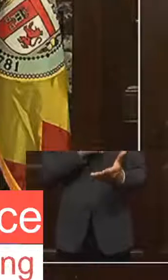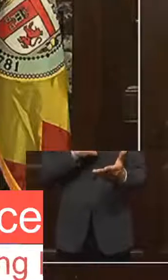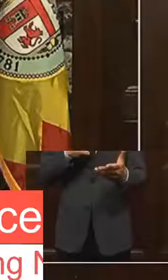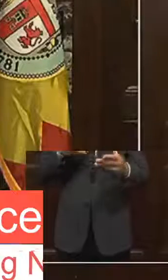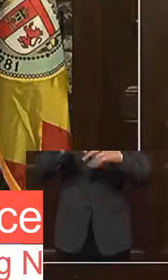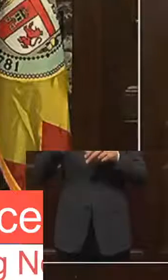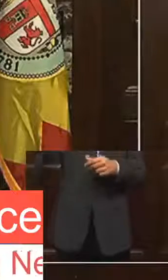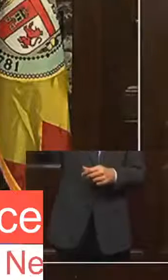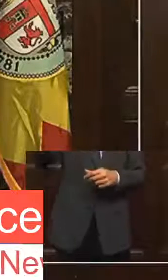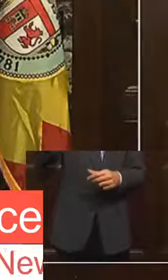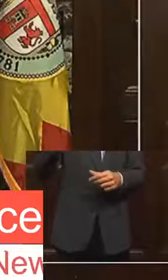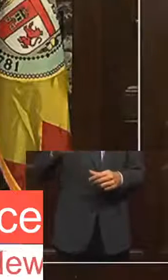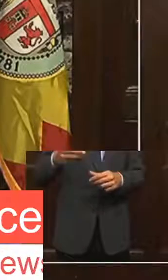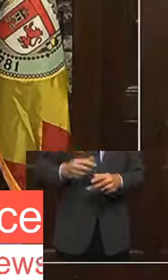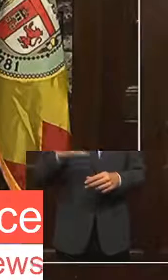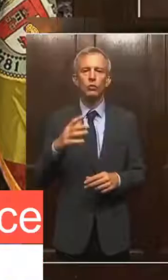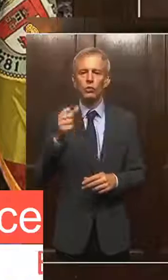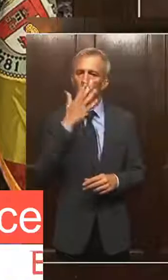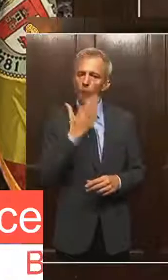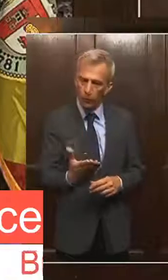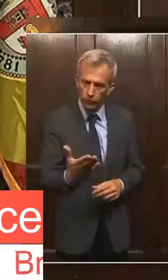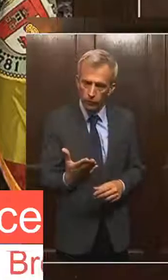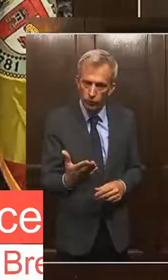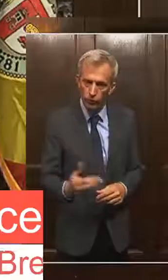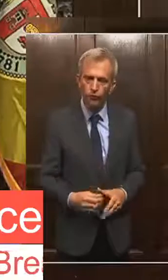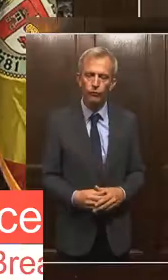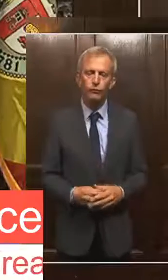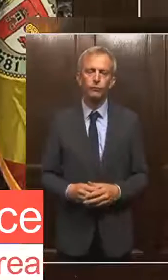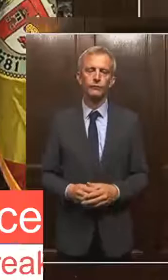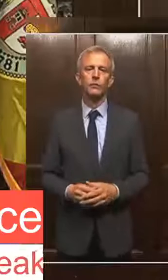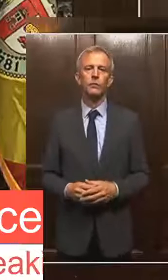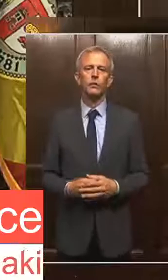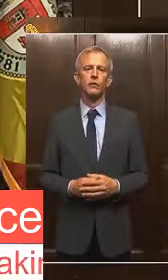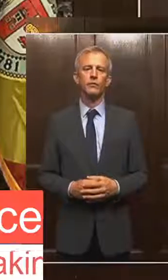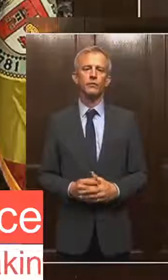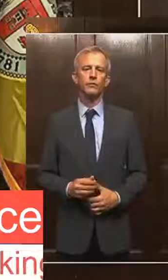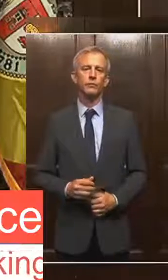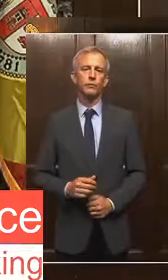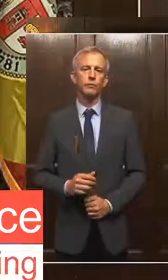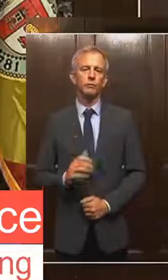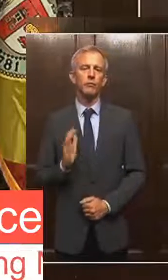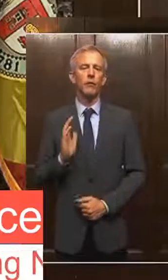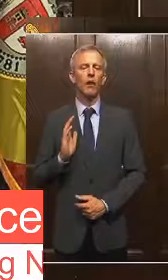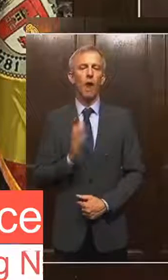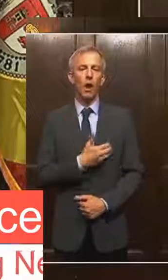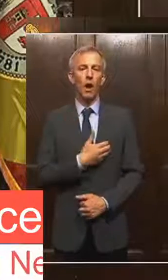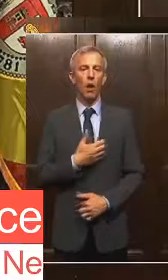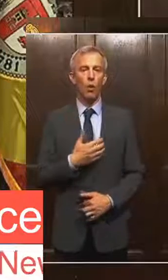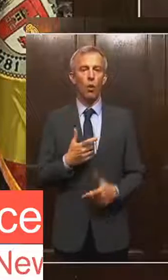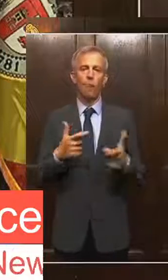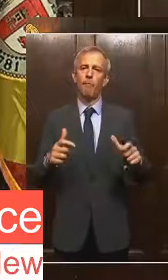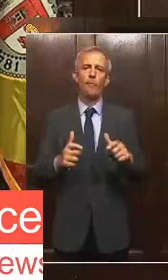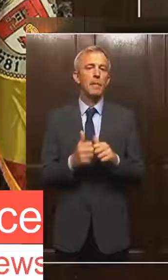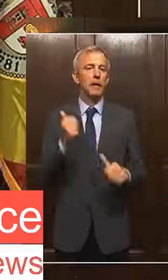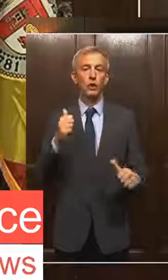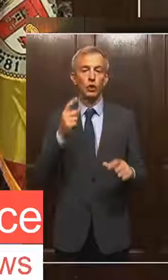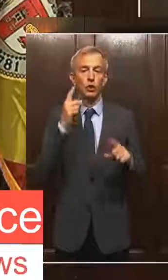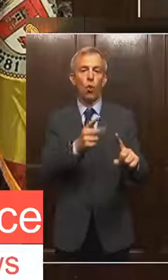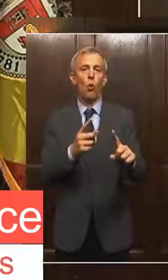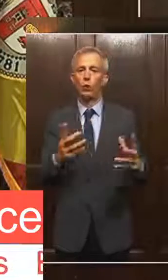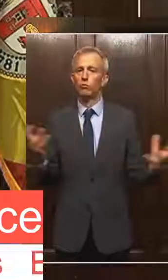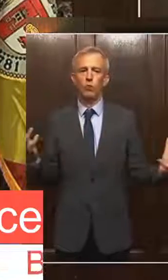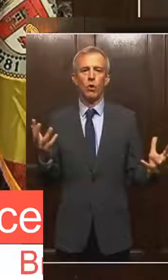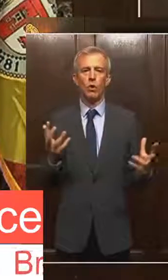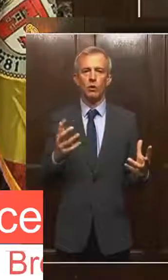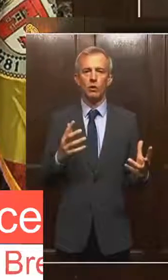ahead. So thank you for that. Our overarching goal remains a safer Los Angeles,